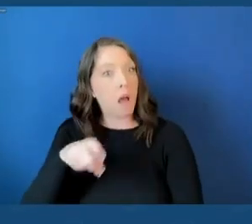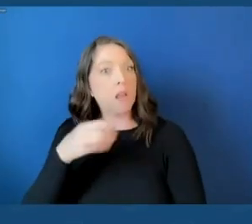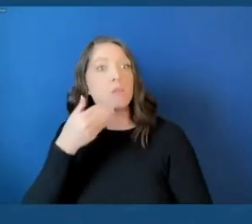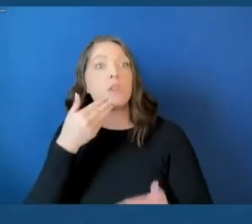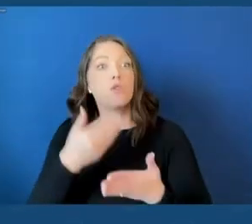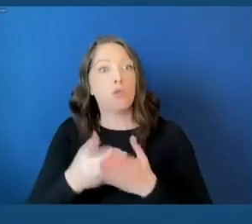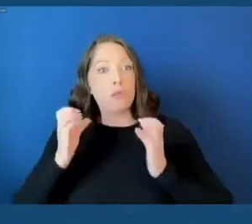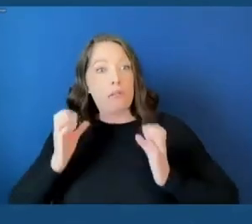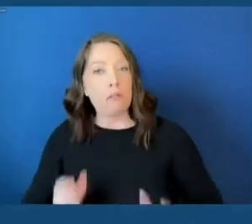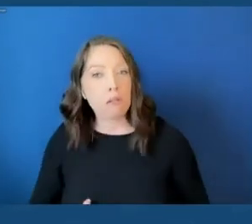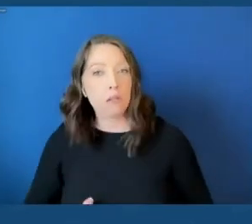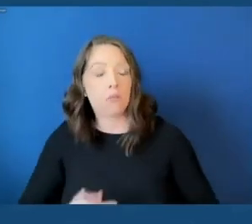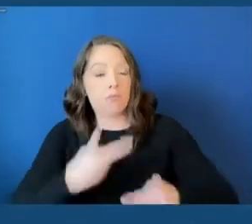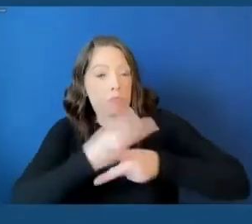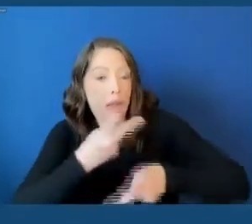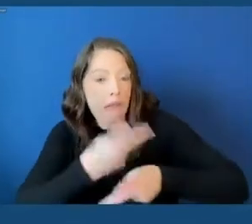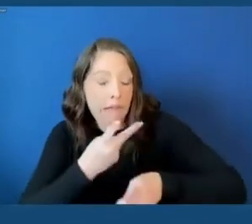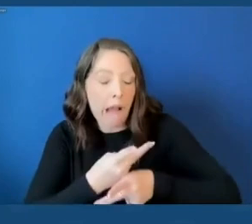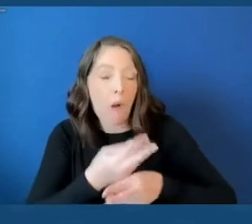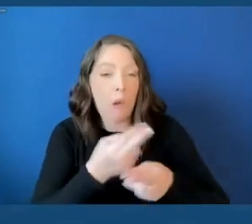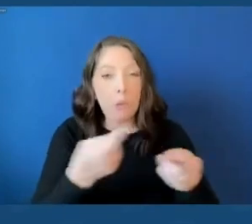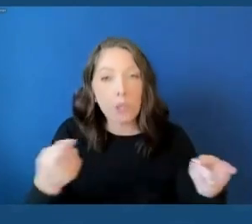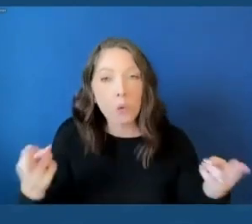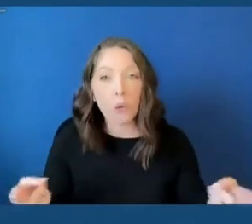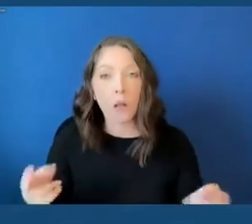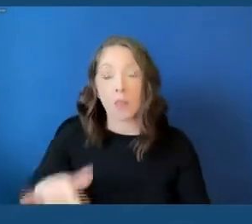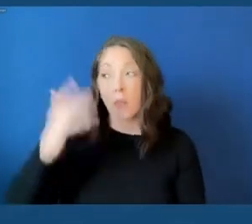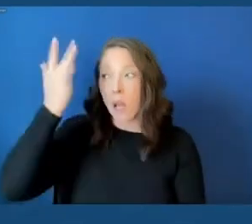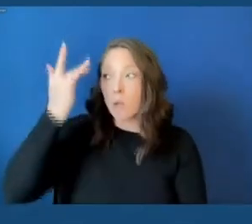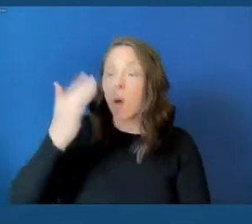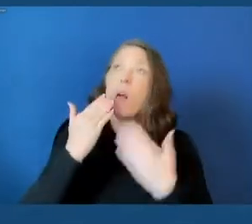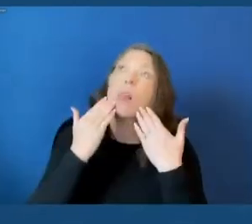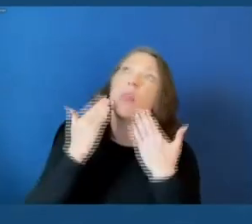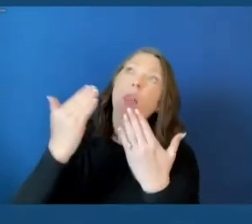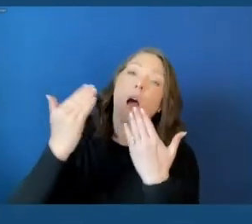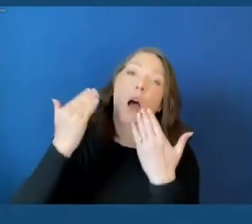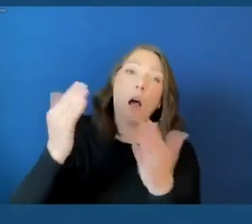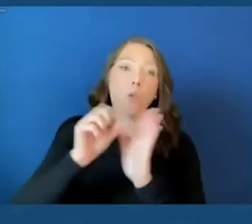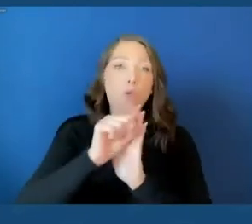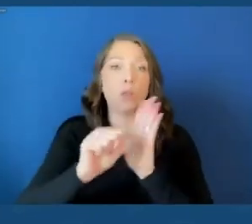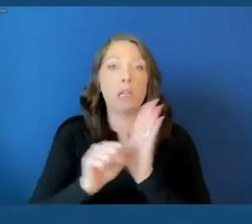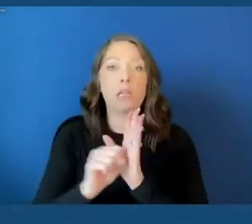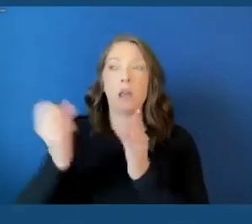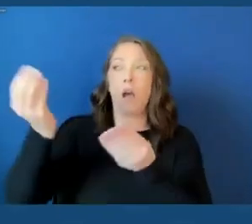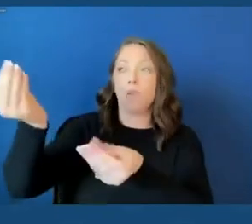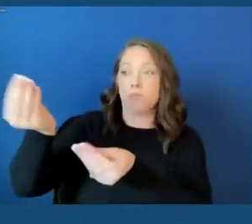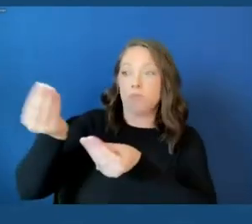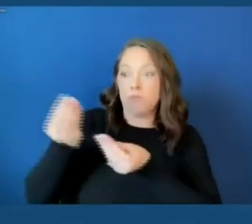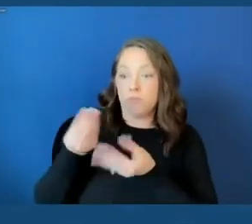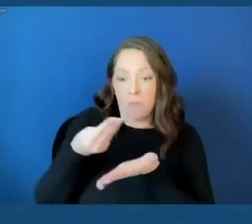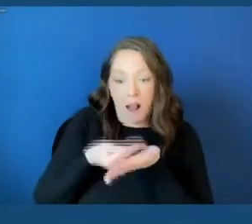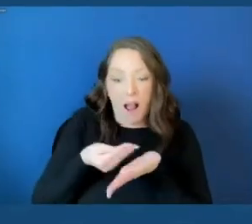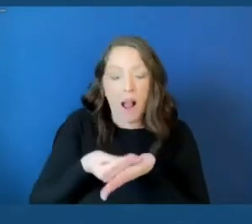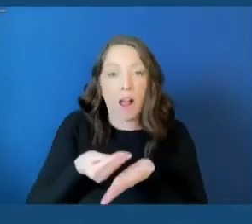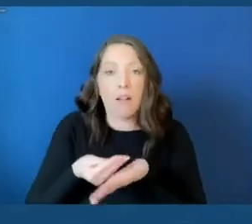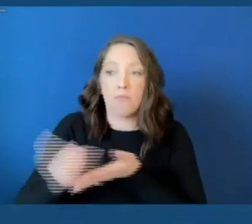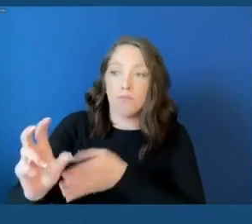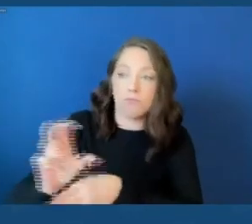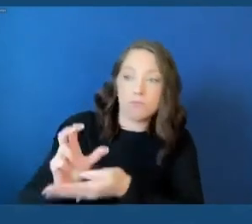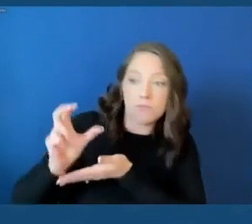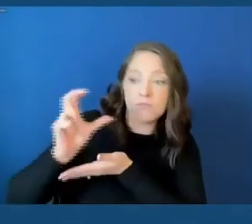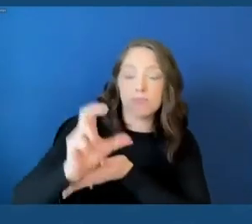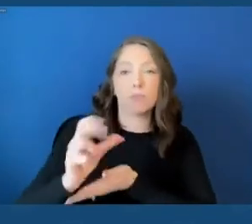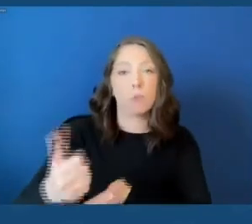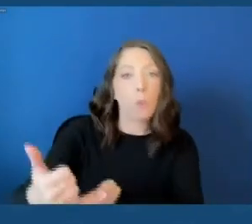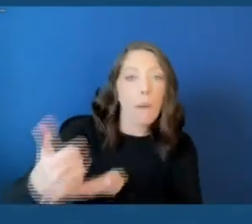resources. And that's why we're so thankful when the state provides funding to help us and aid us significantly